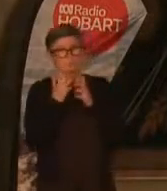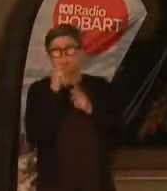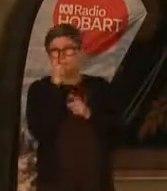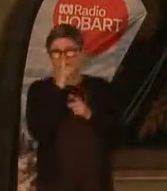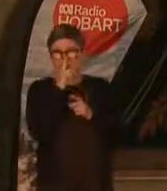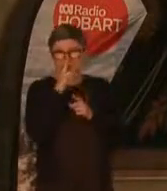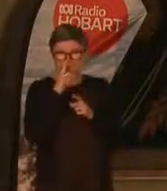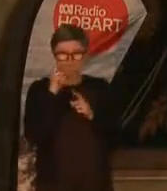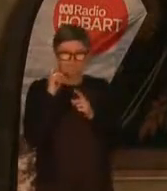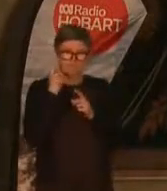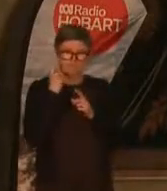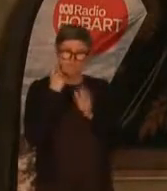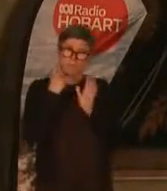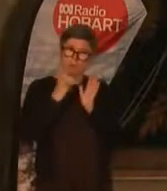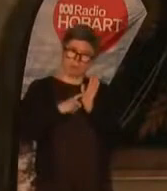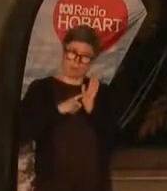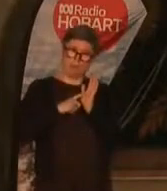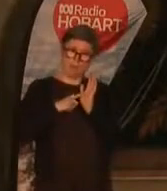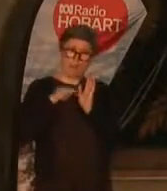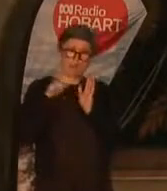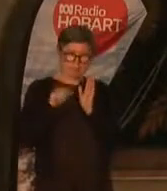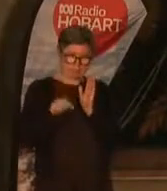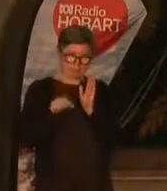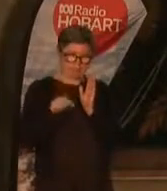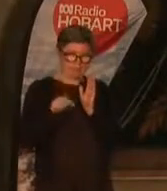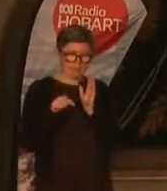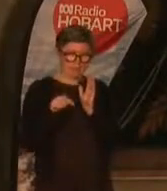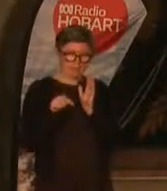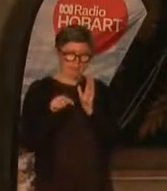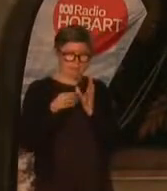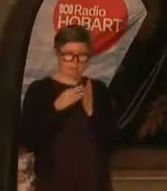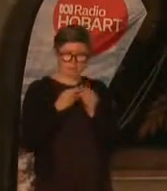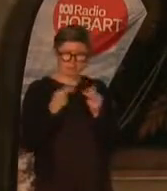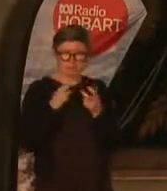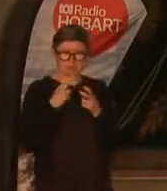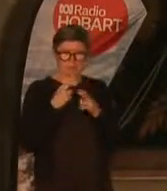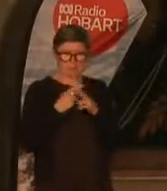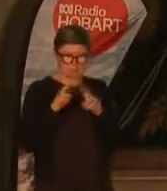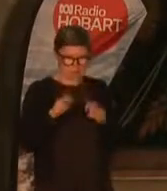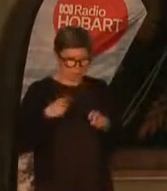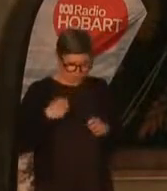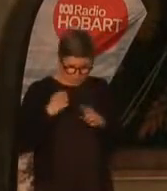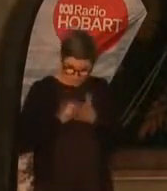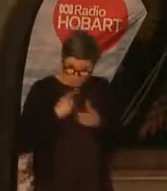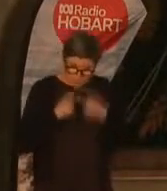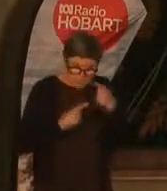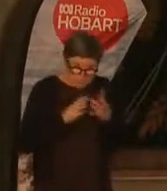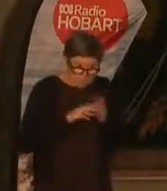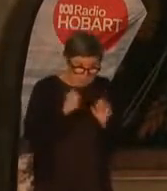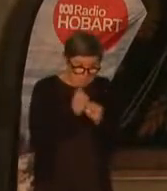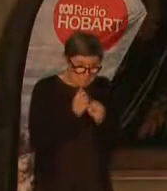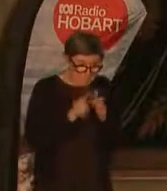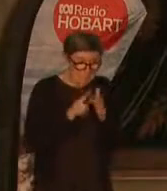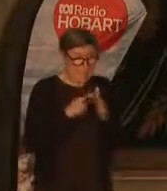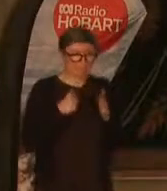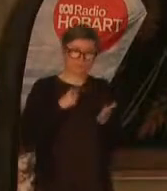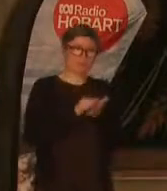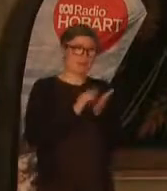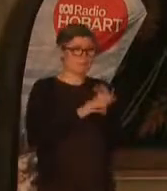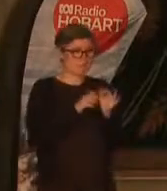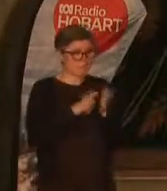acknowledges that that is a methodology for research. Did I say that right, Maggie? Yeah, a method